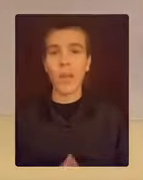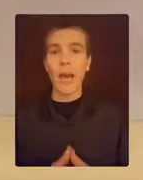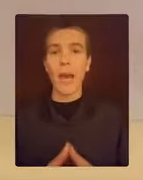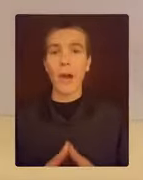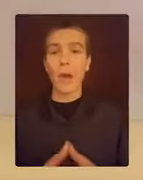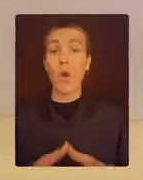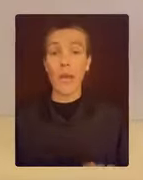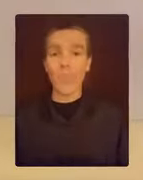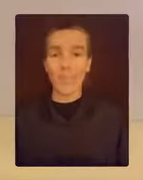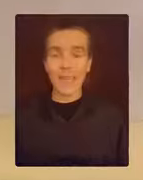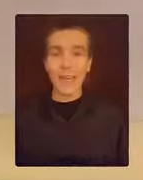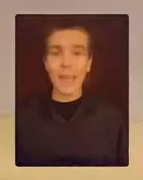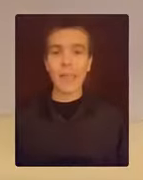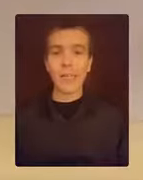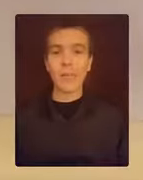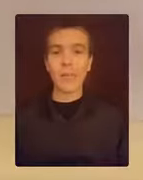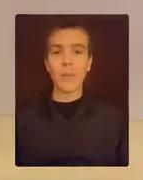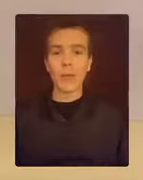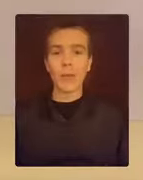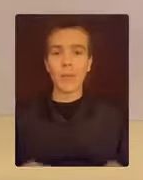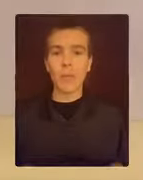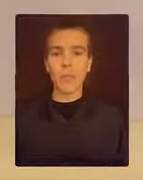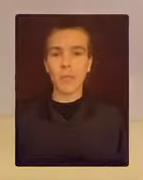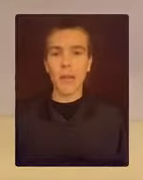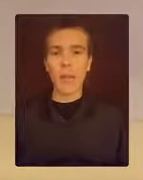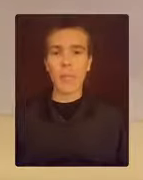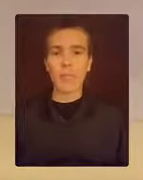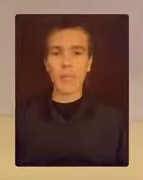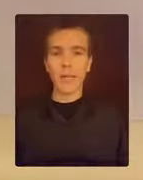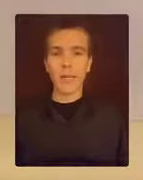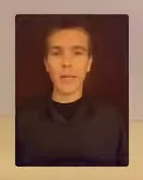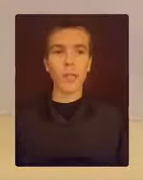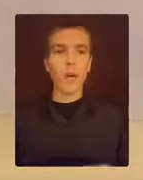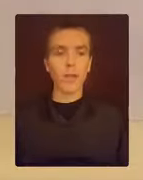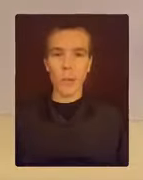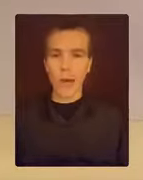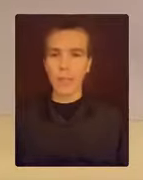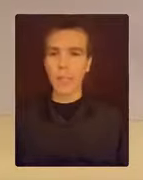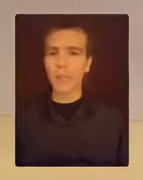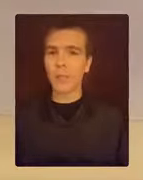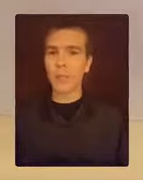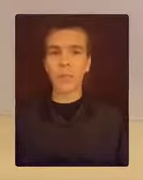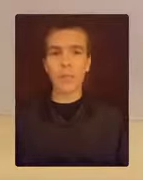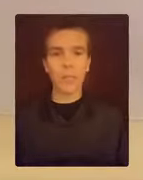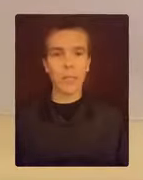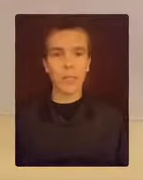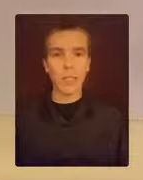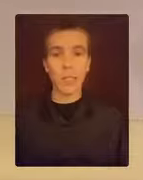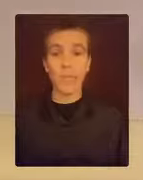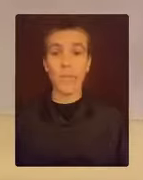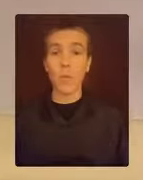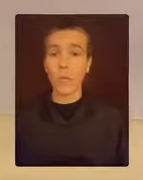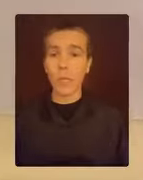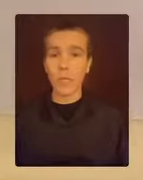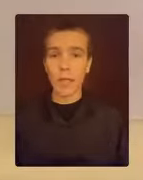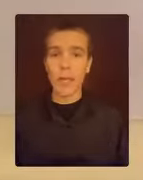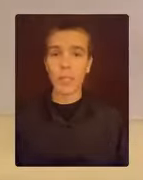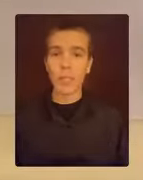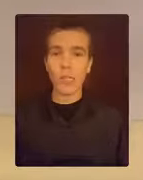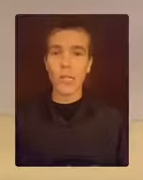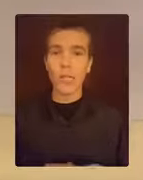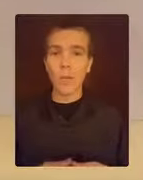dreaming quickly. Because most of the time it takes a lot of practice. Sometimes it takes several weeks